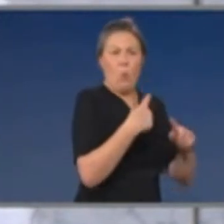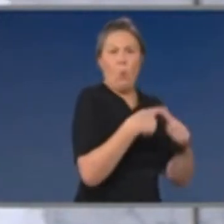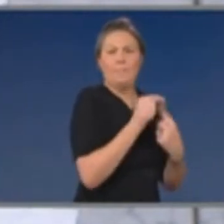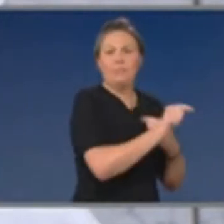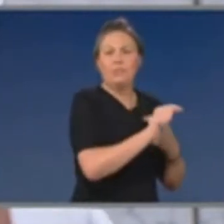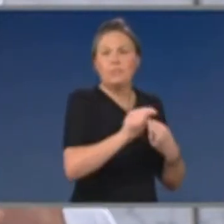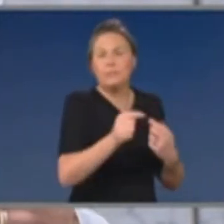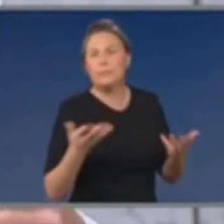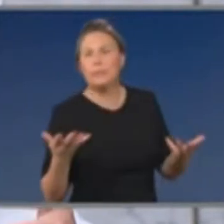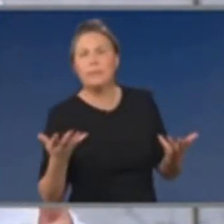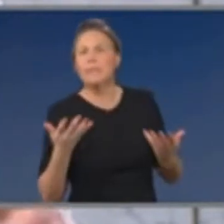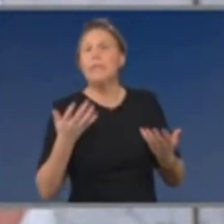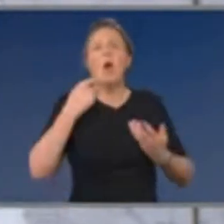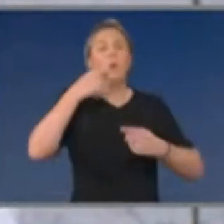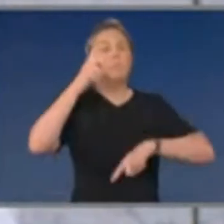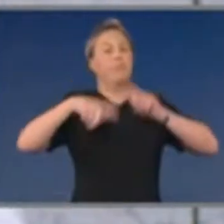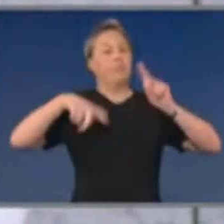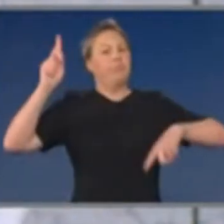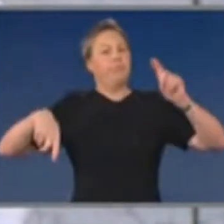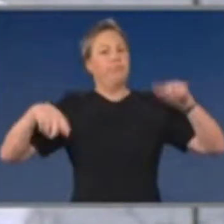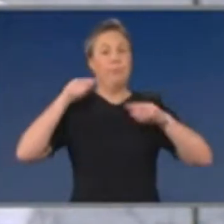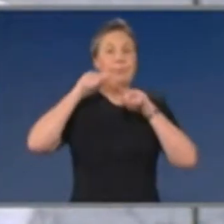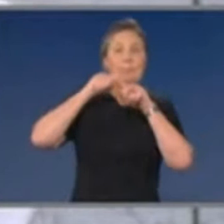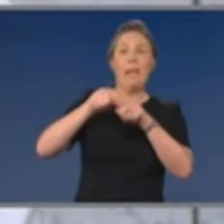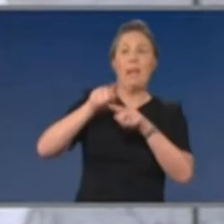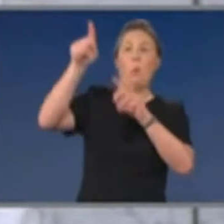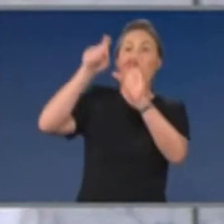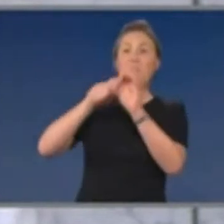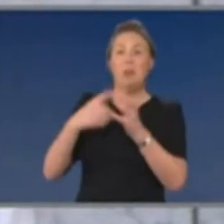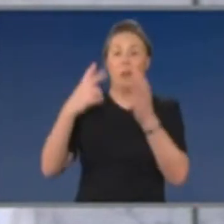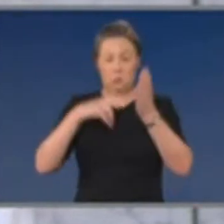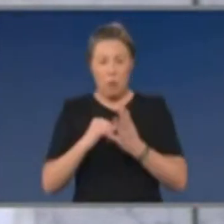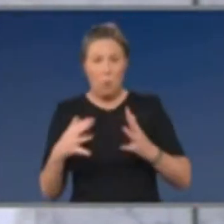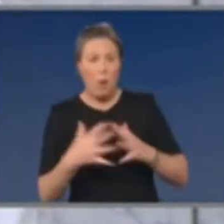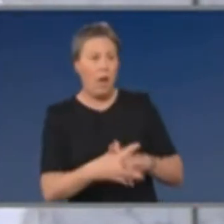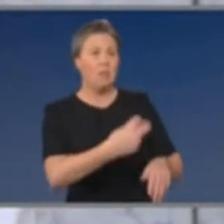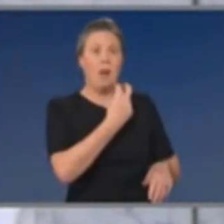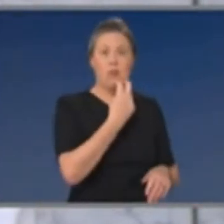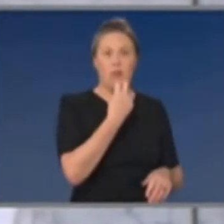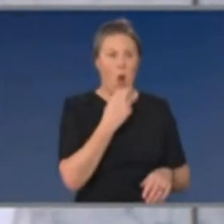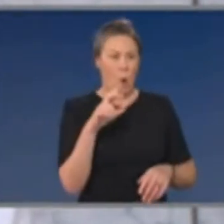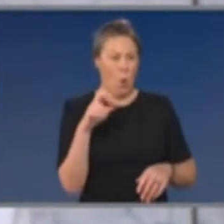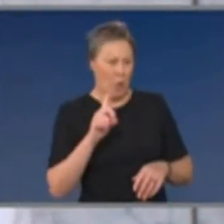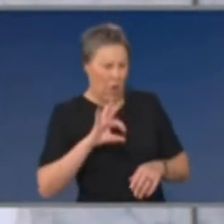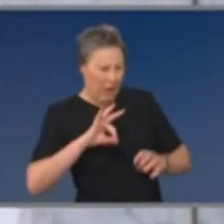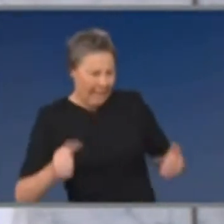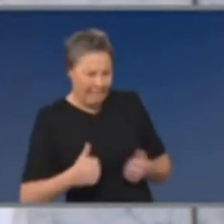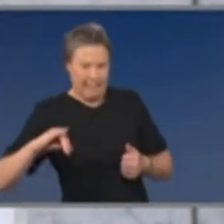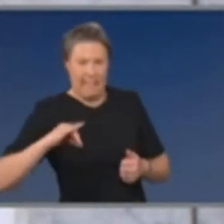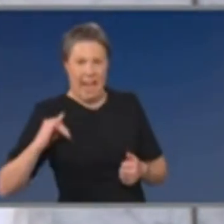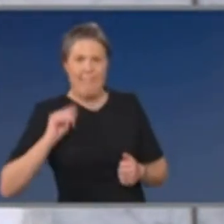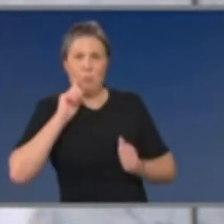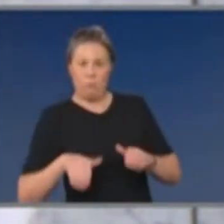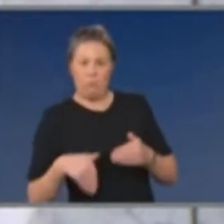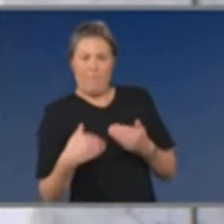So certainly there is the spread of courses depending on what your particular state or territory has in demand. And